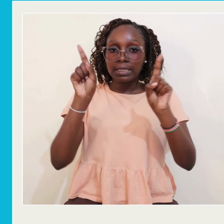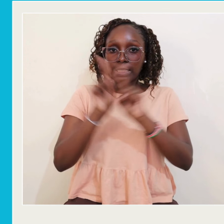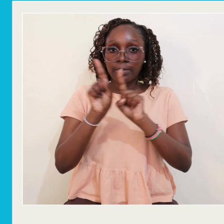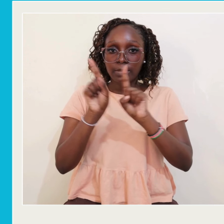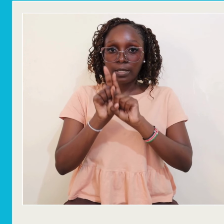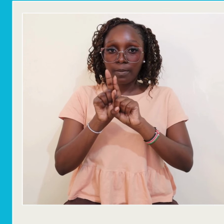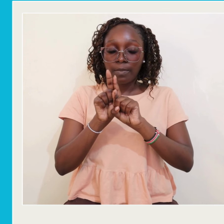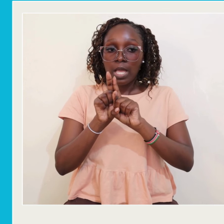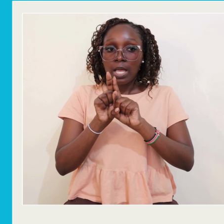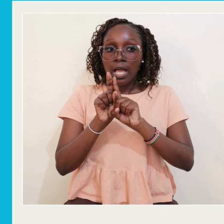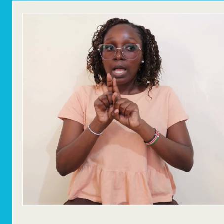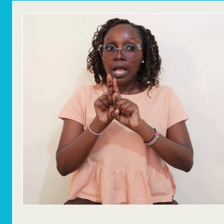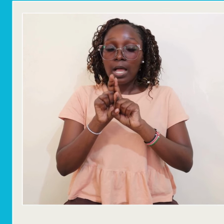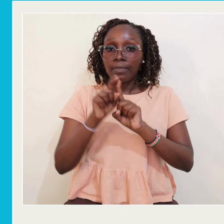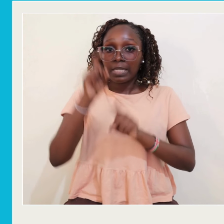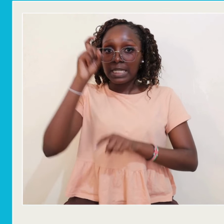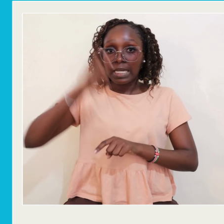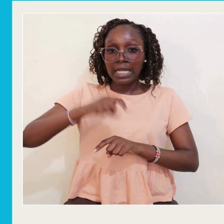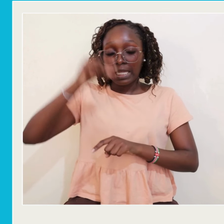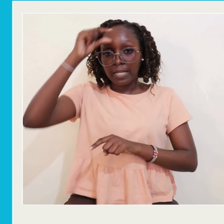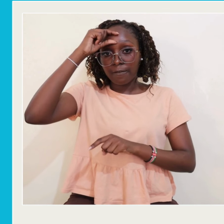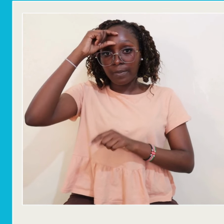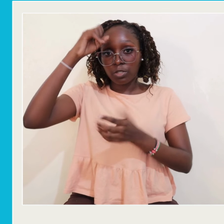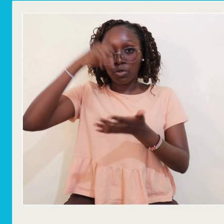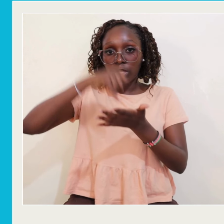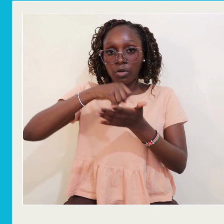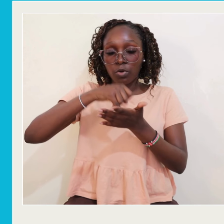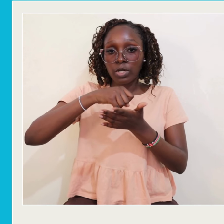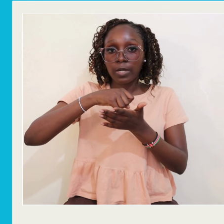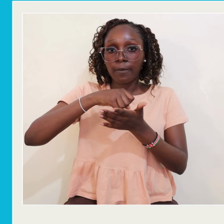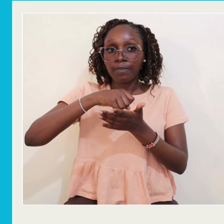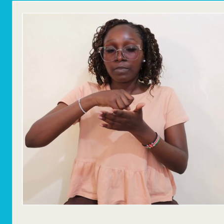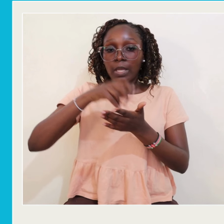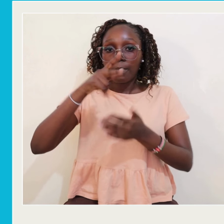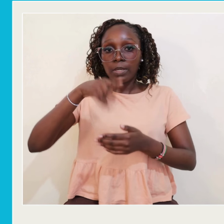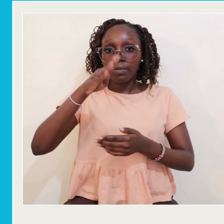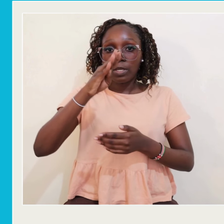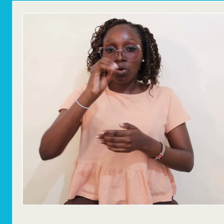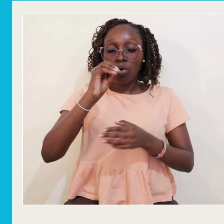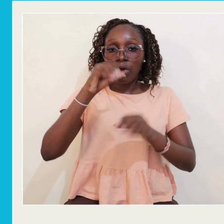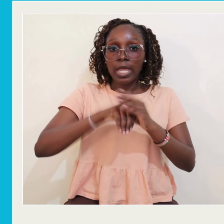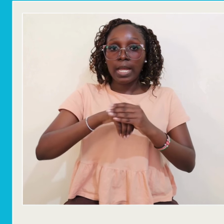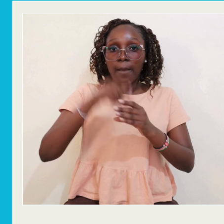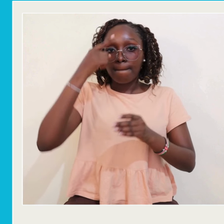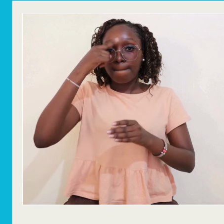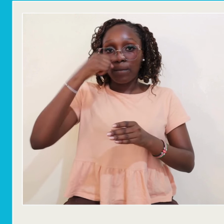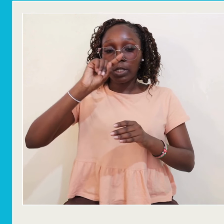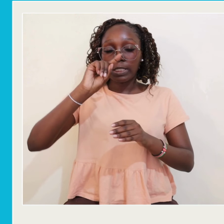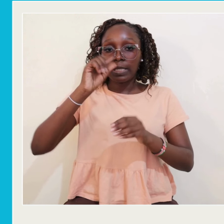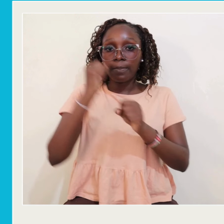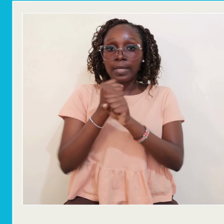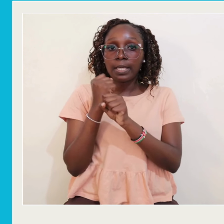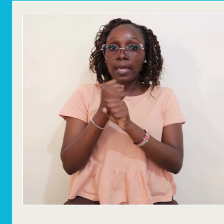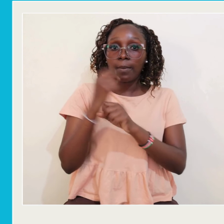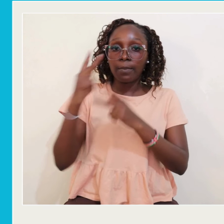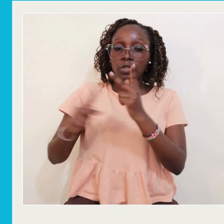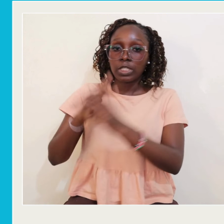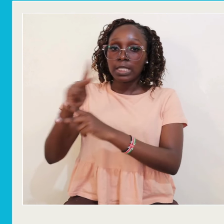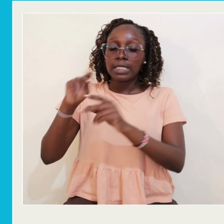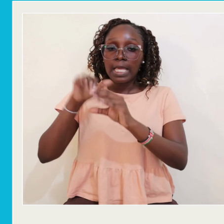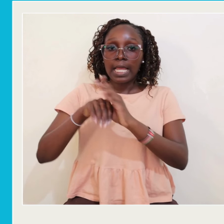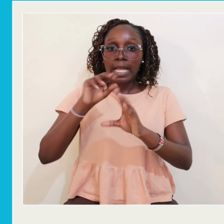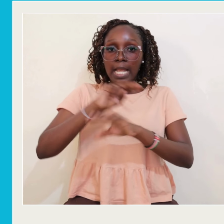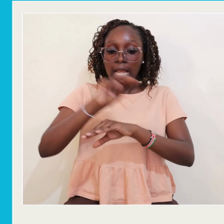The Act also obligates the government to involve PBOs in policy-making processes at